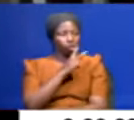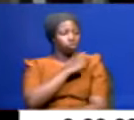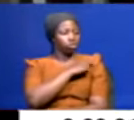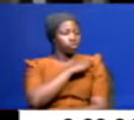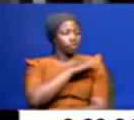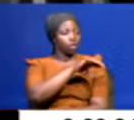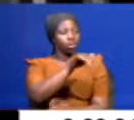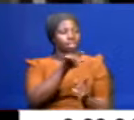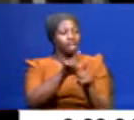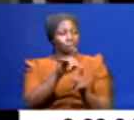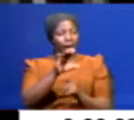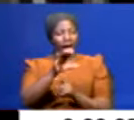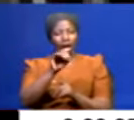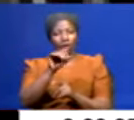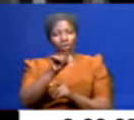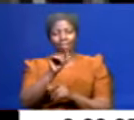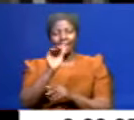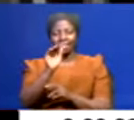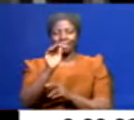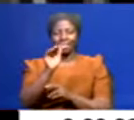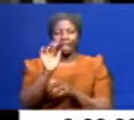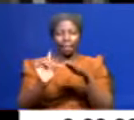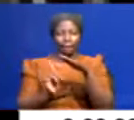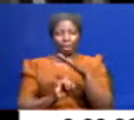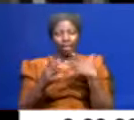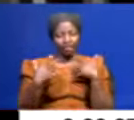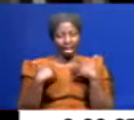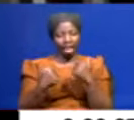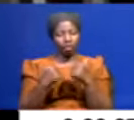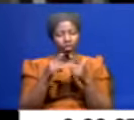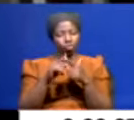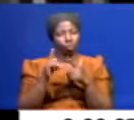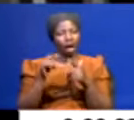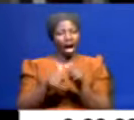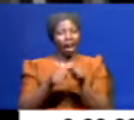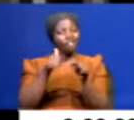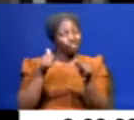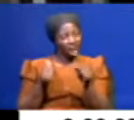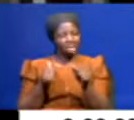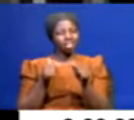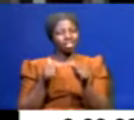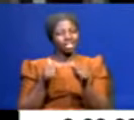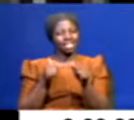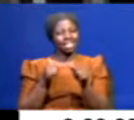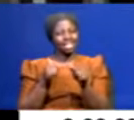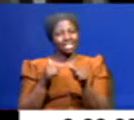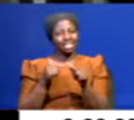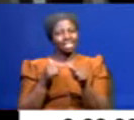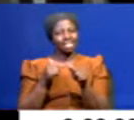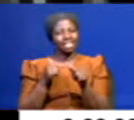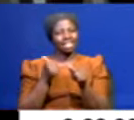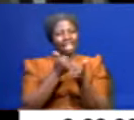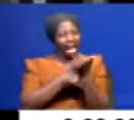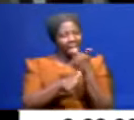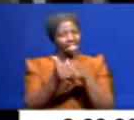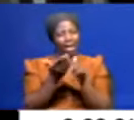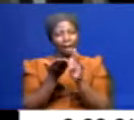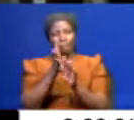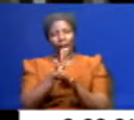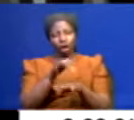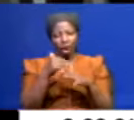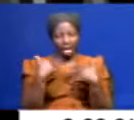Additionally, the Council of Governors calls upon the Ministry of Health to desist from clawing back the health function and